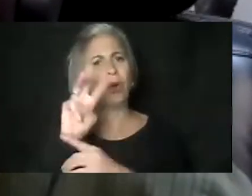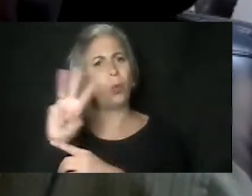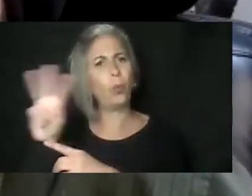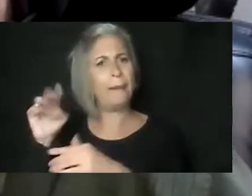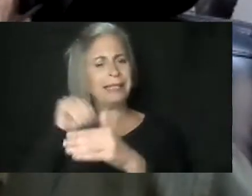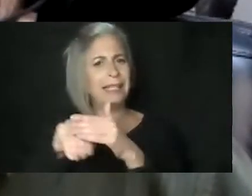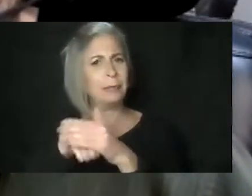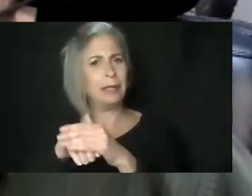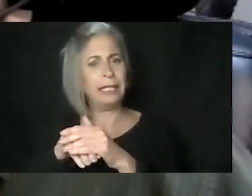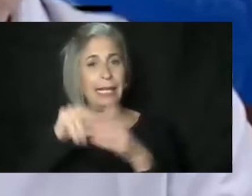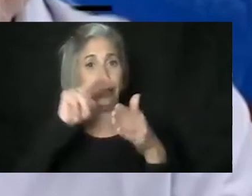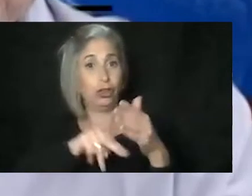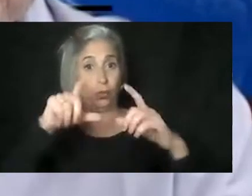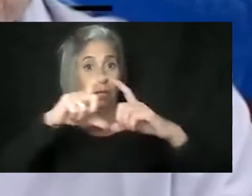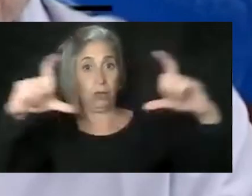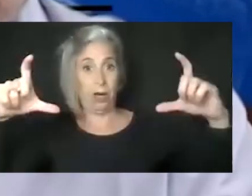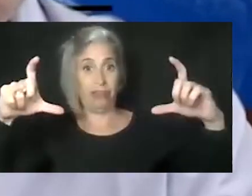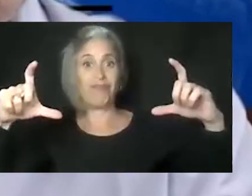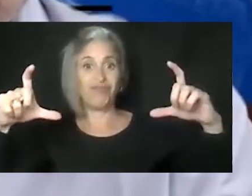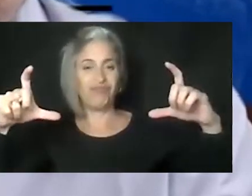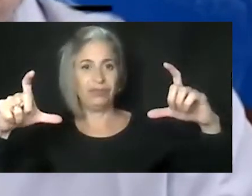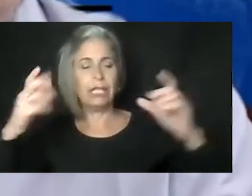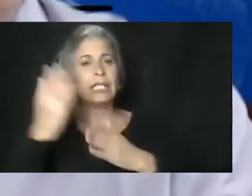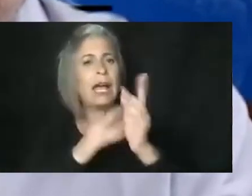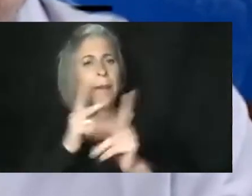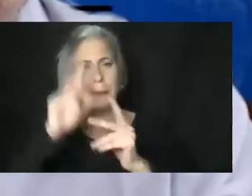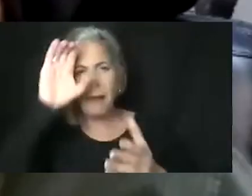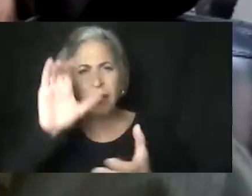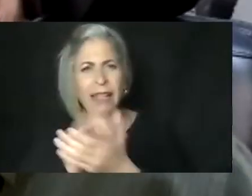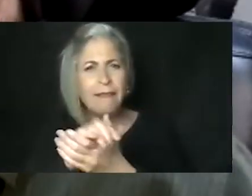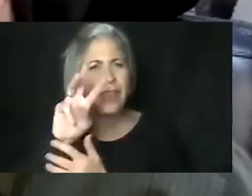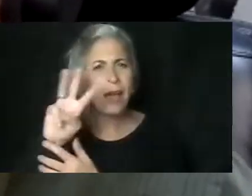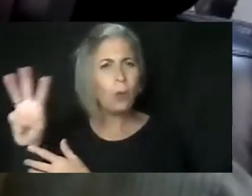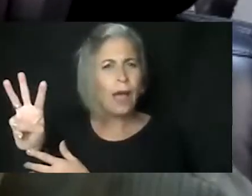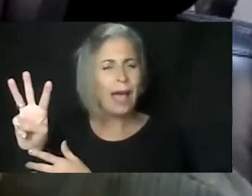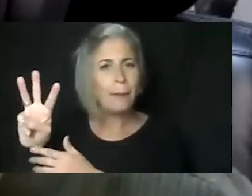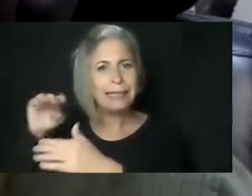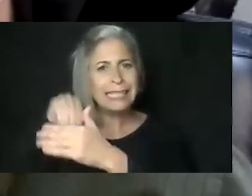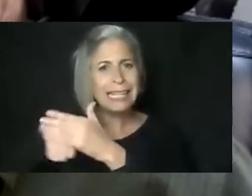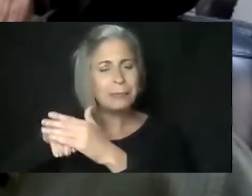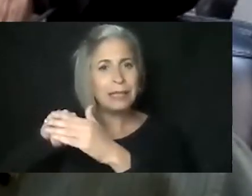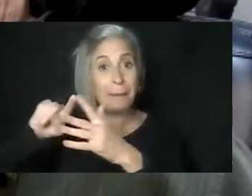is screen reader, right? Mm-hmm. And some people tend to believe that web accessibility begins with screen readers and it